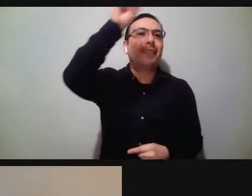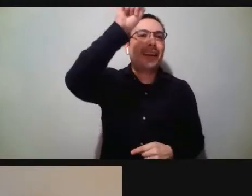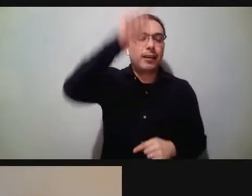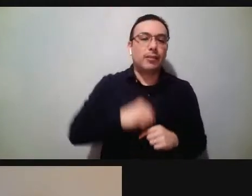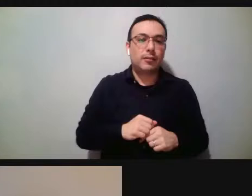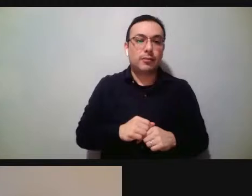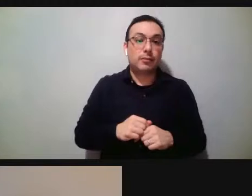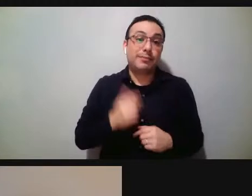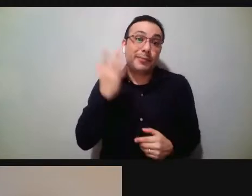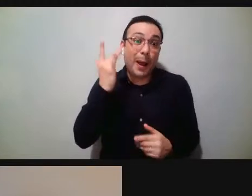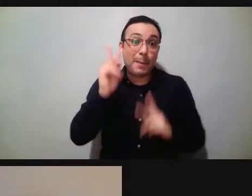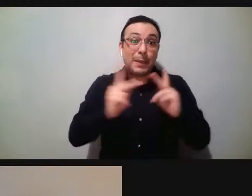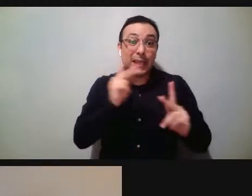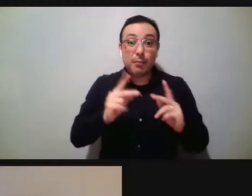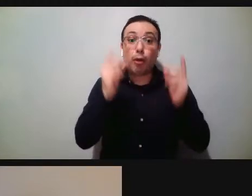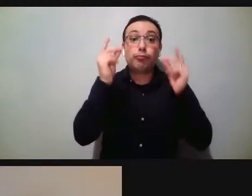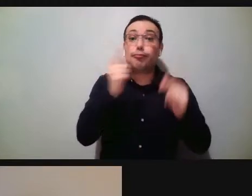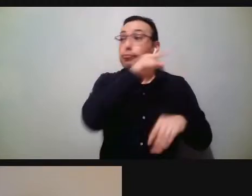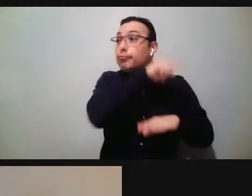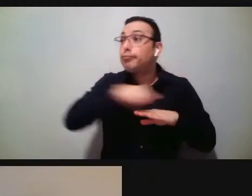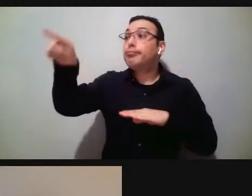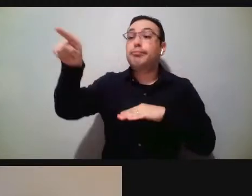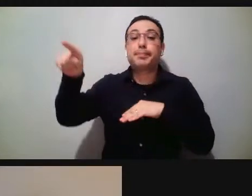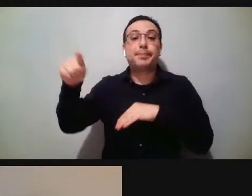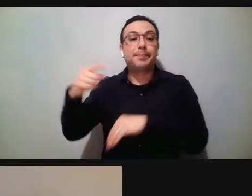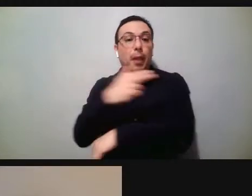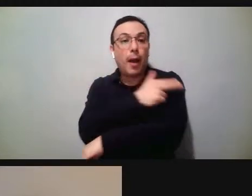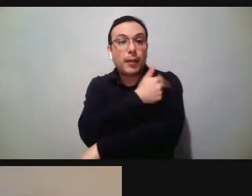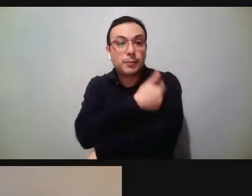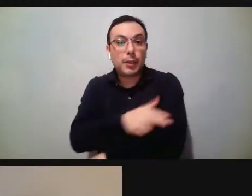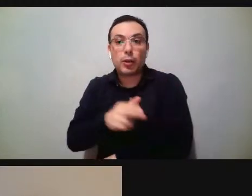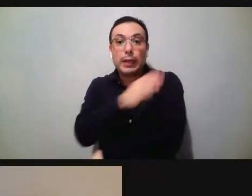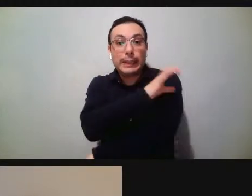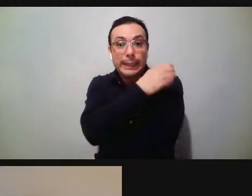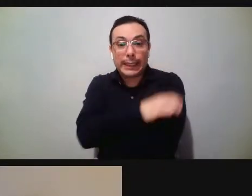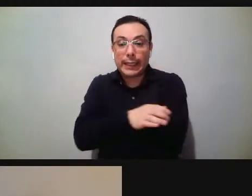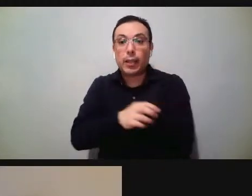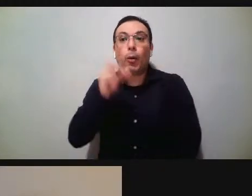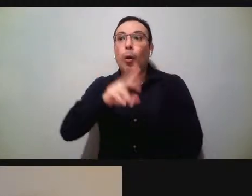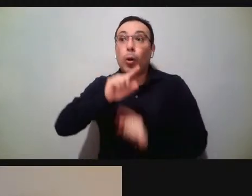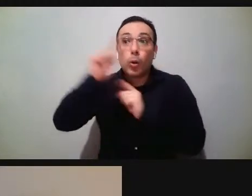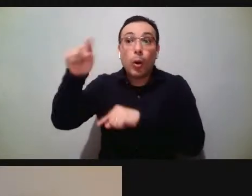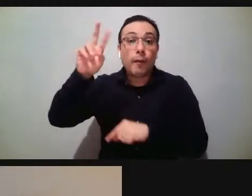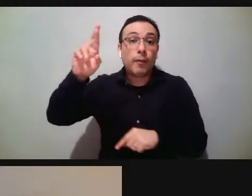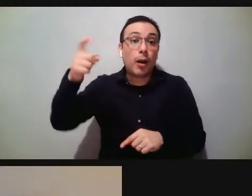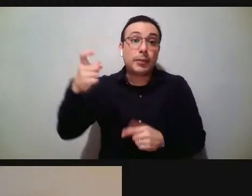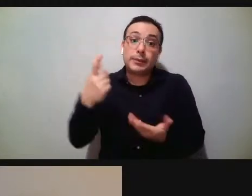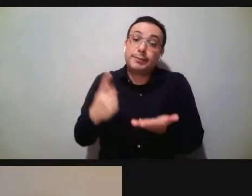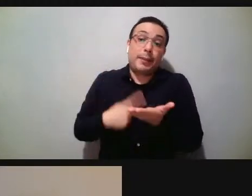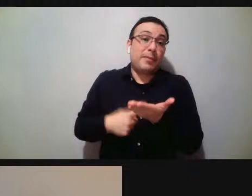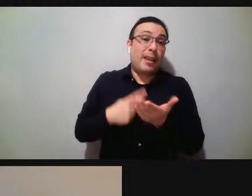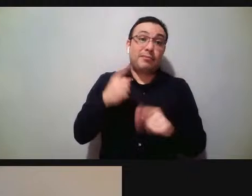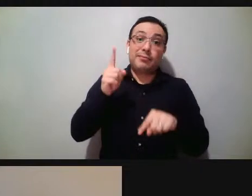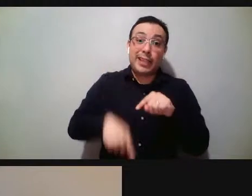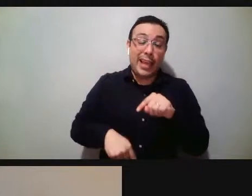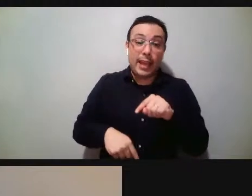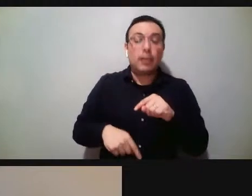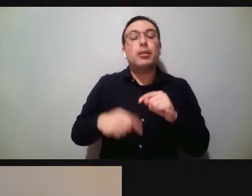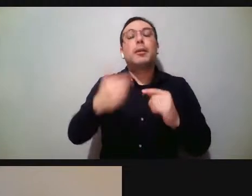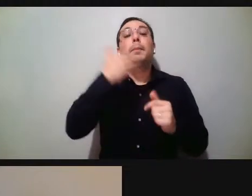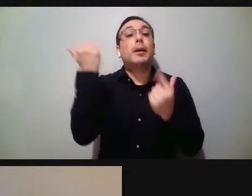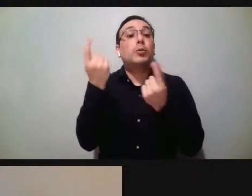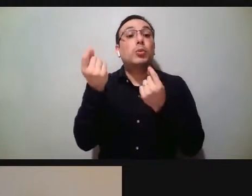it to the healthcare facility or to the pharmacy. At this point, we need to take it to where people are. And so I think anything that people can do in